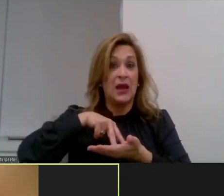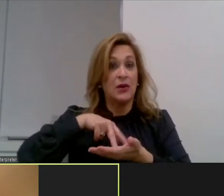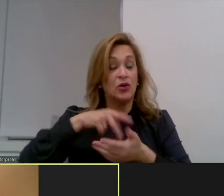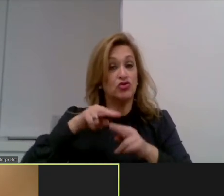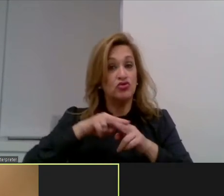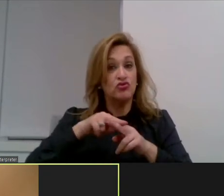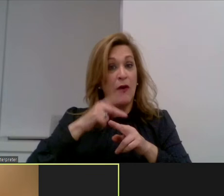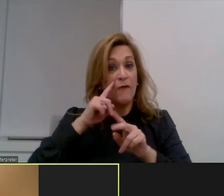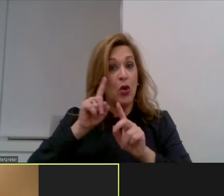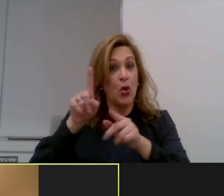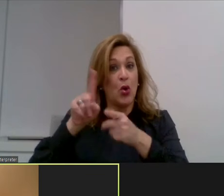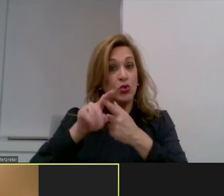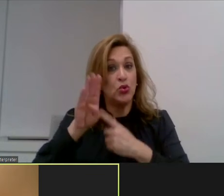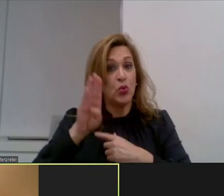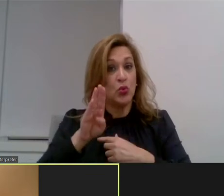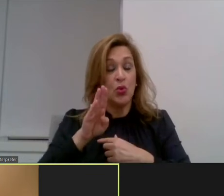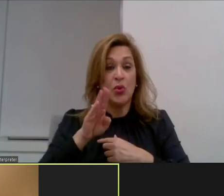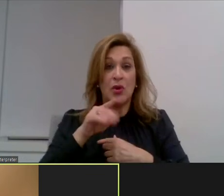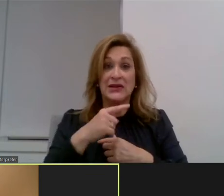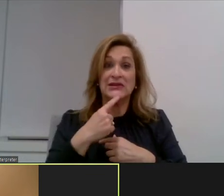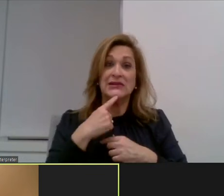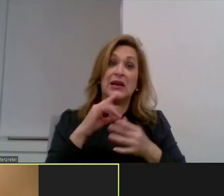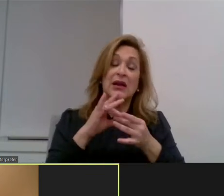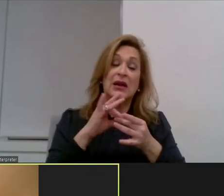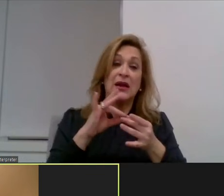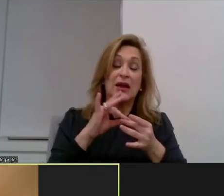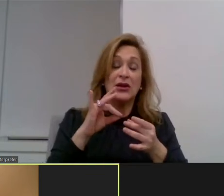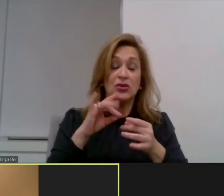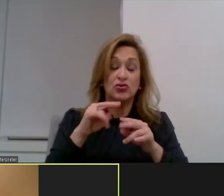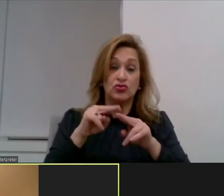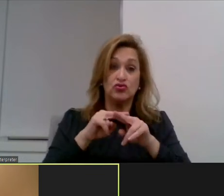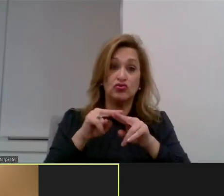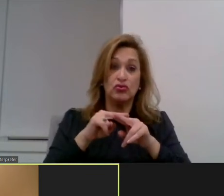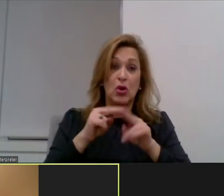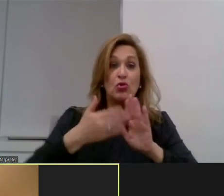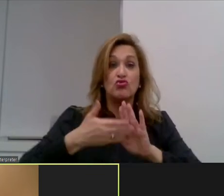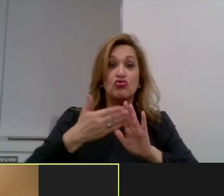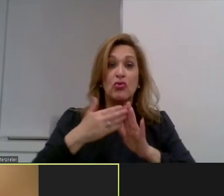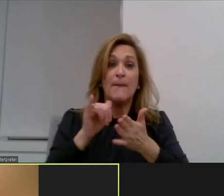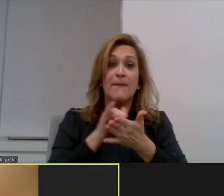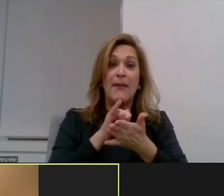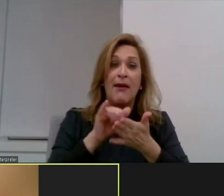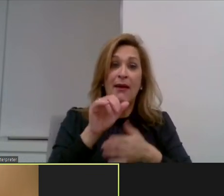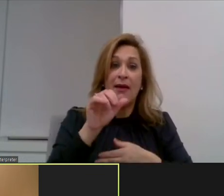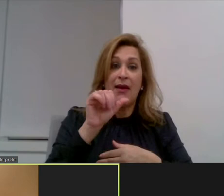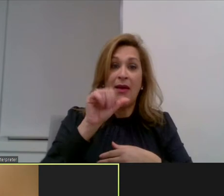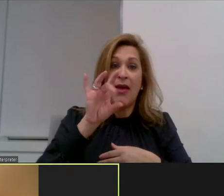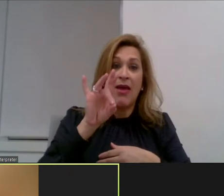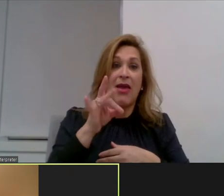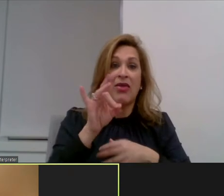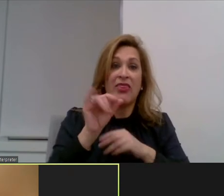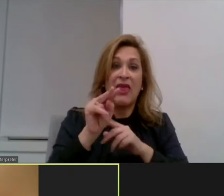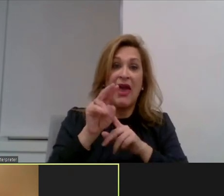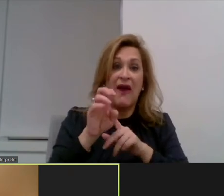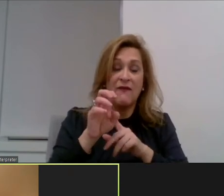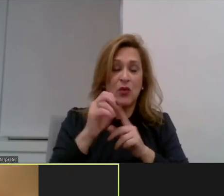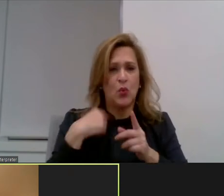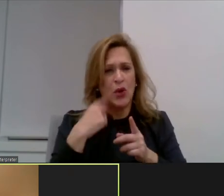and it said the train will be running on the 8th Avenue side. I'm over there waiting. And when I look, the train is over